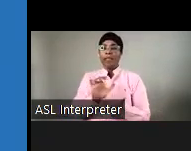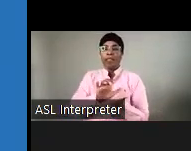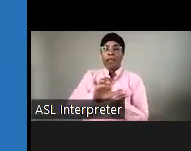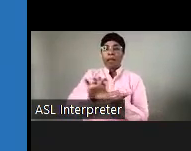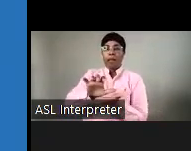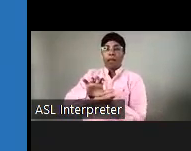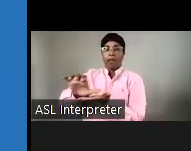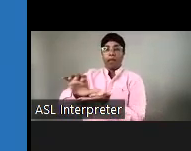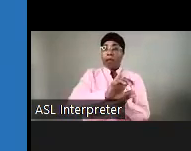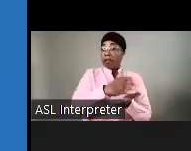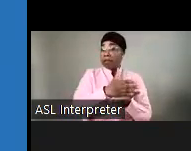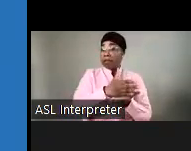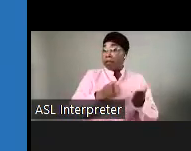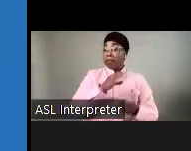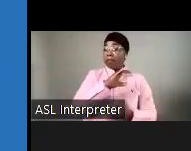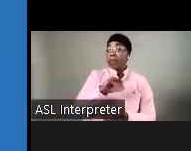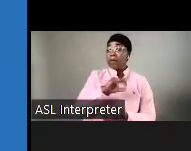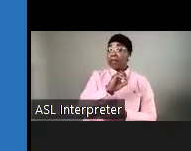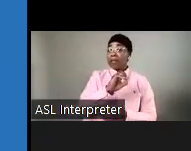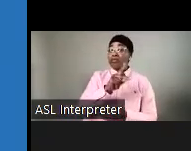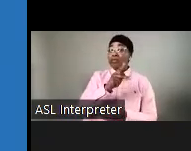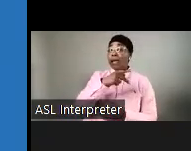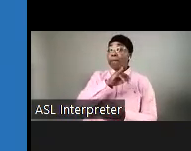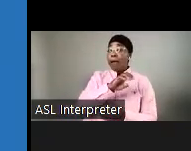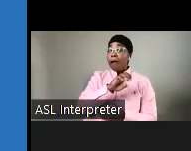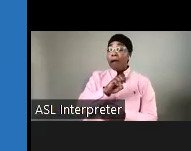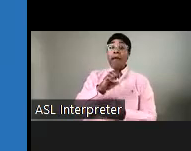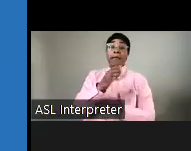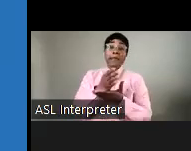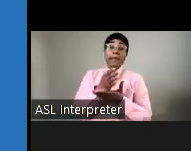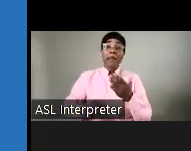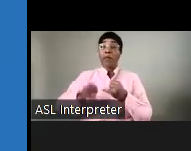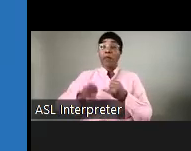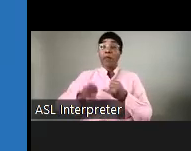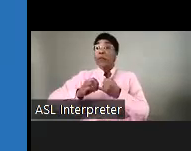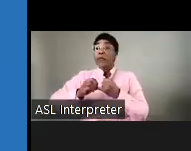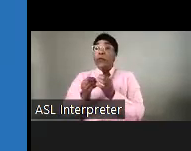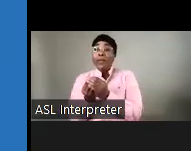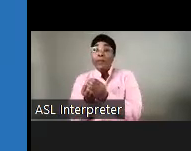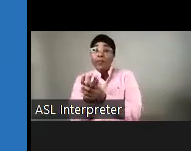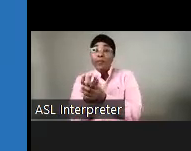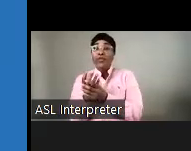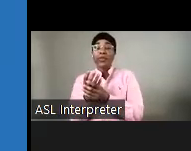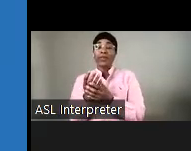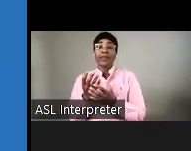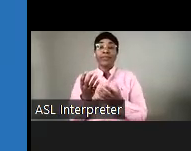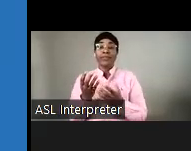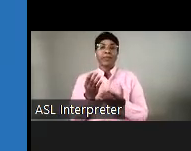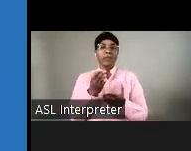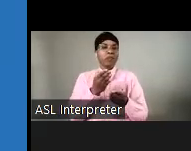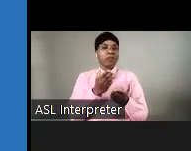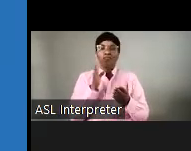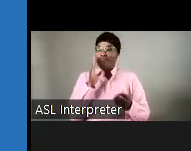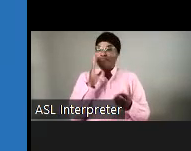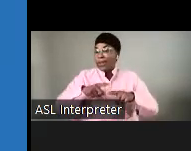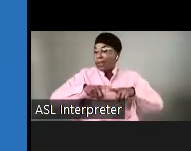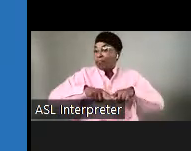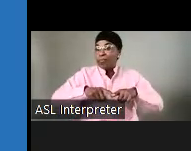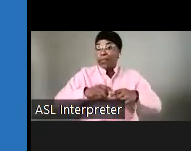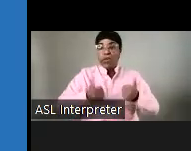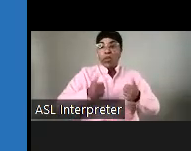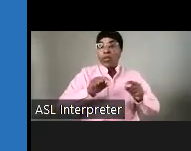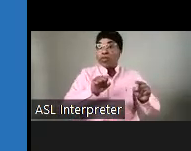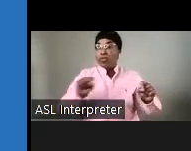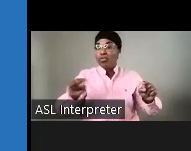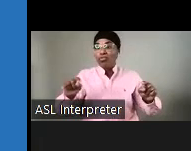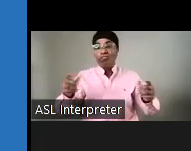talking about. Some will be the fruiting shrubs that are non-existent from the landscape as right now. To get to the final goal on